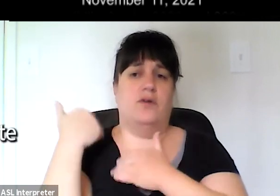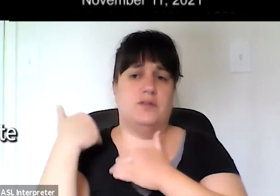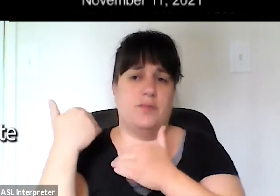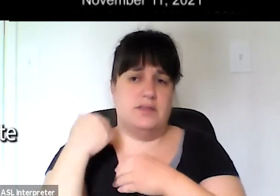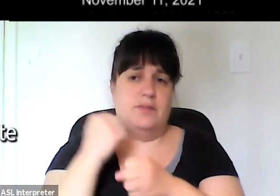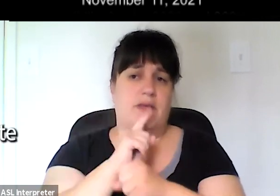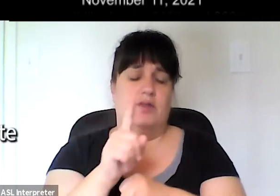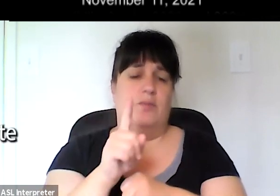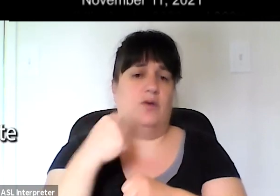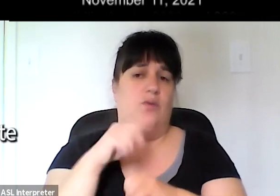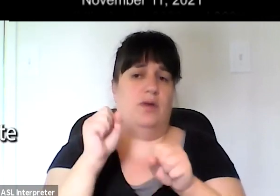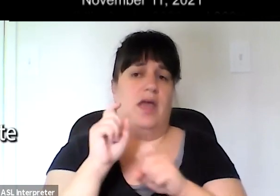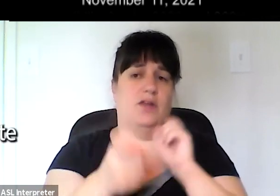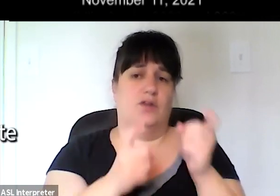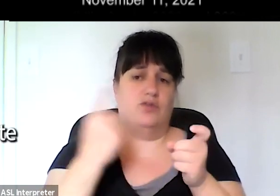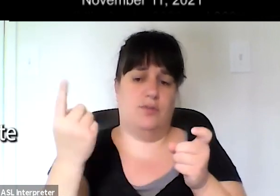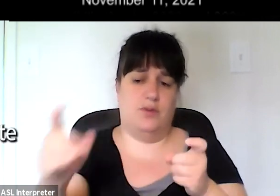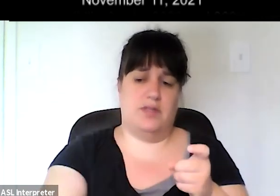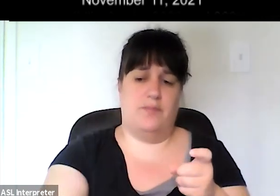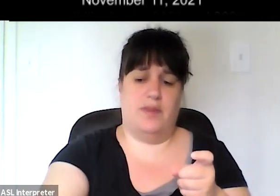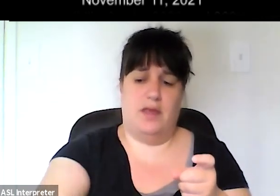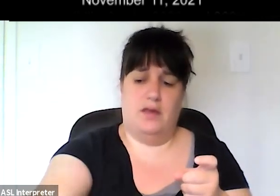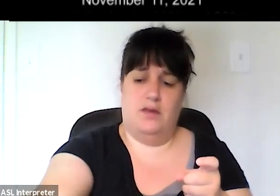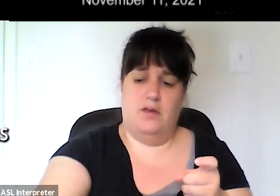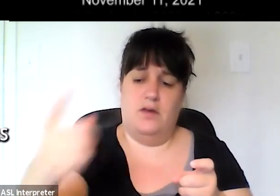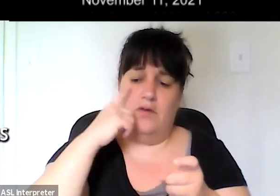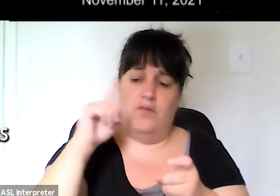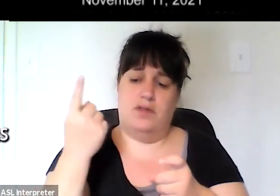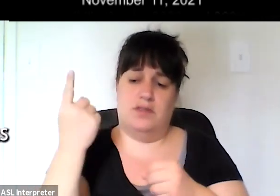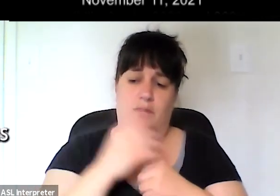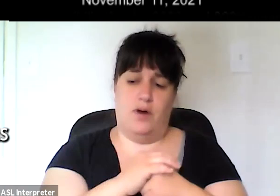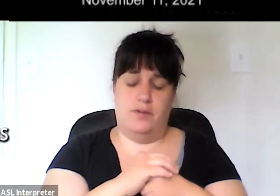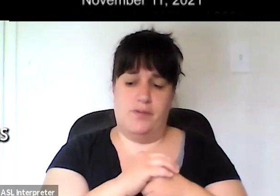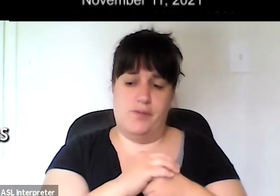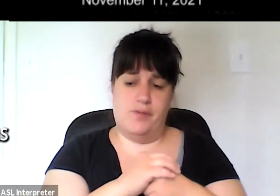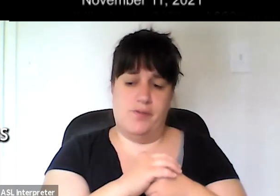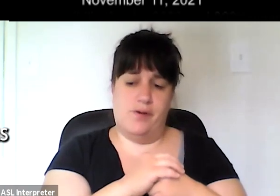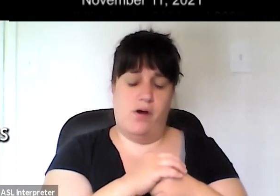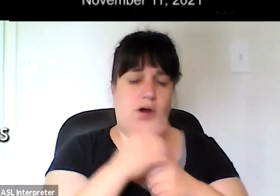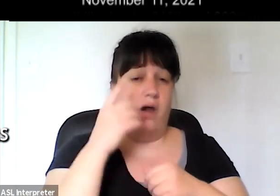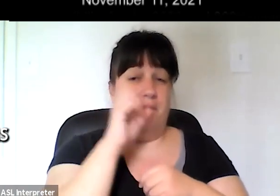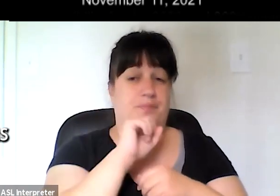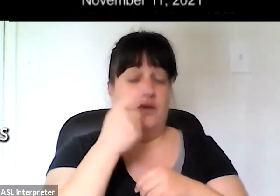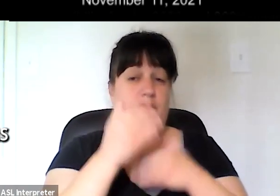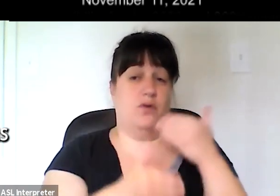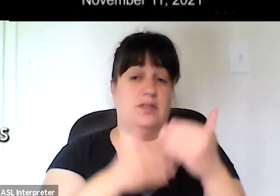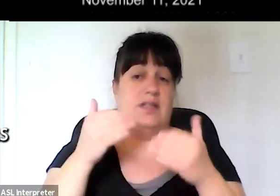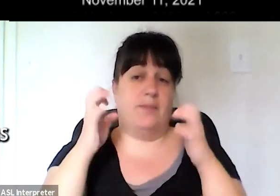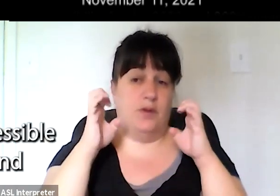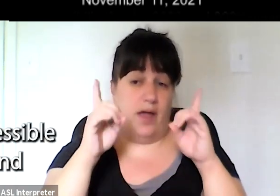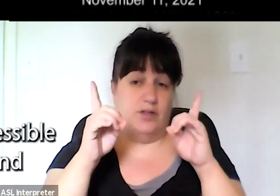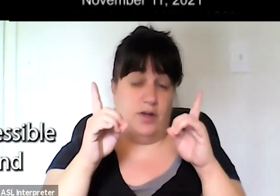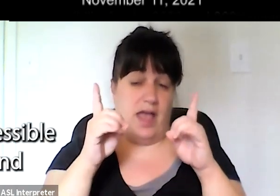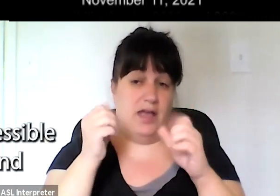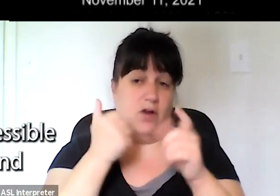make sure that we can contribute something for someone. So I guess the first step for all of us would be to educate